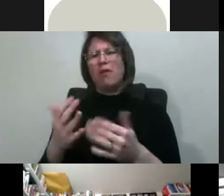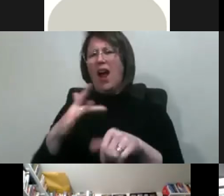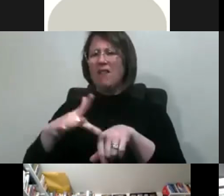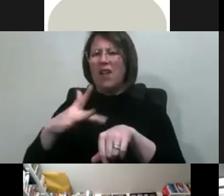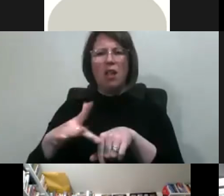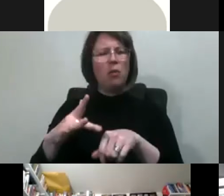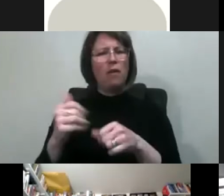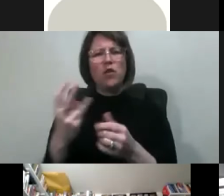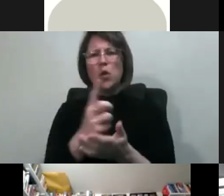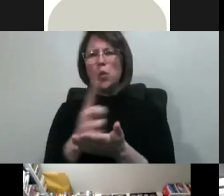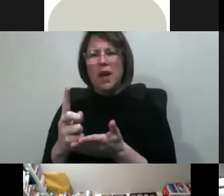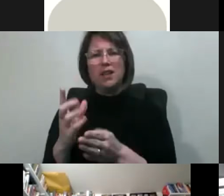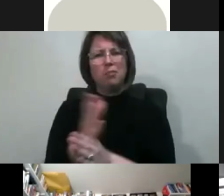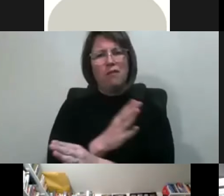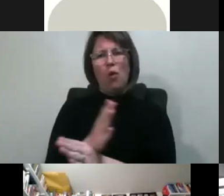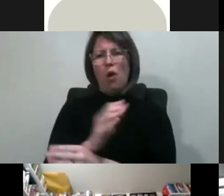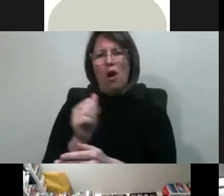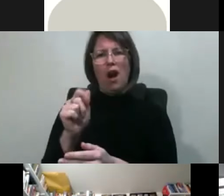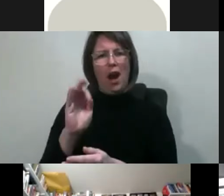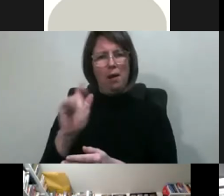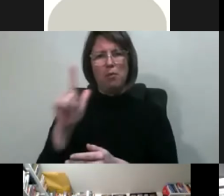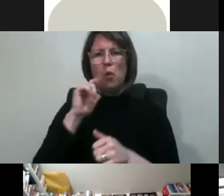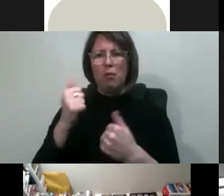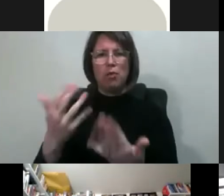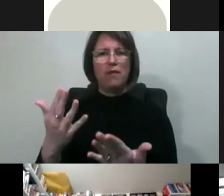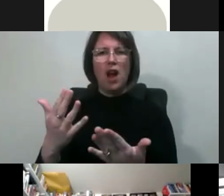weeks before we go into April to digest the new